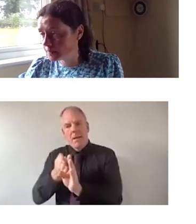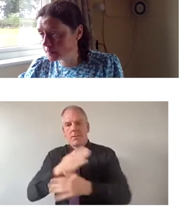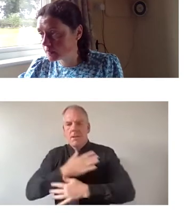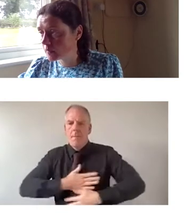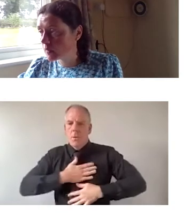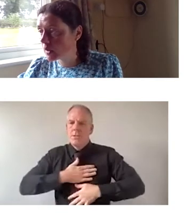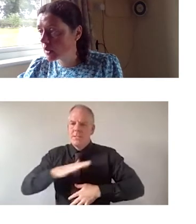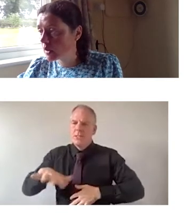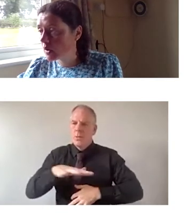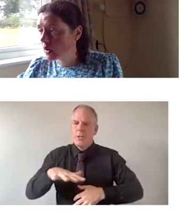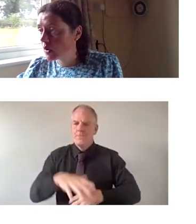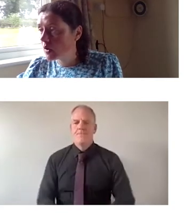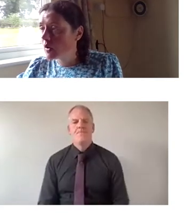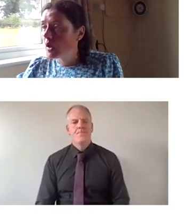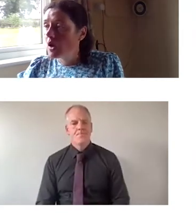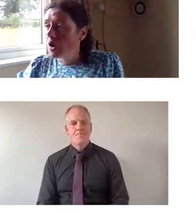condition.